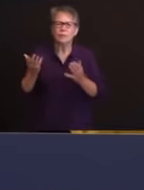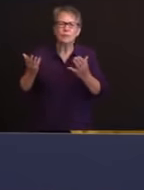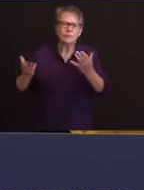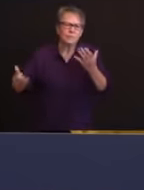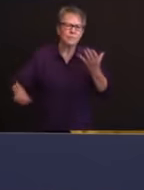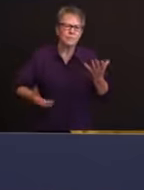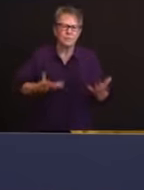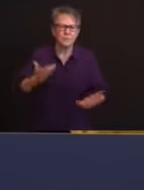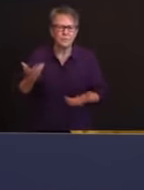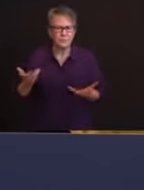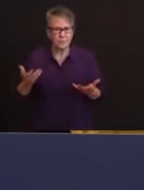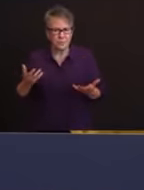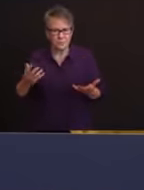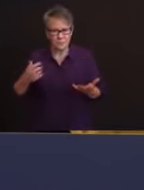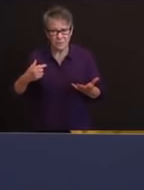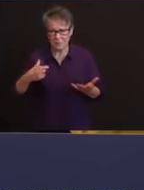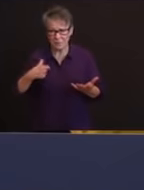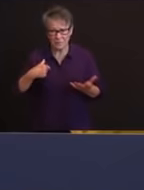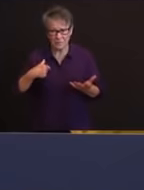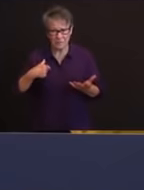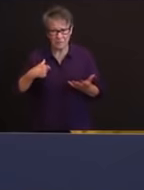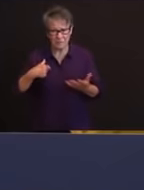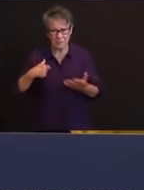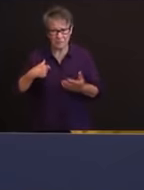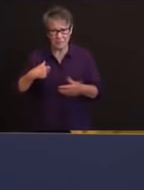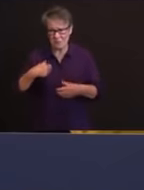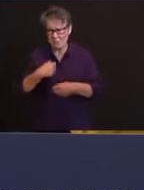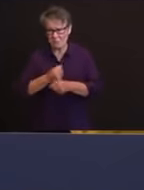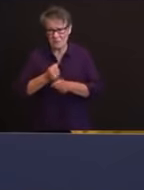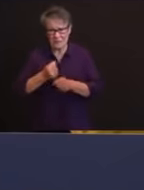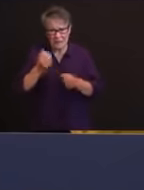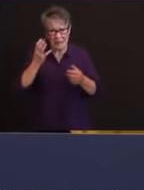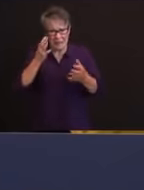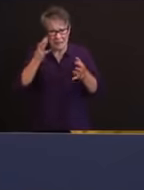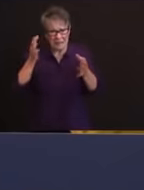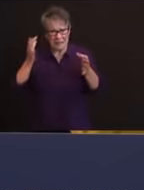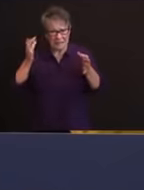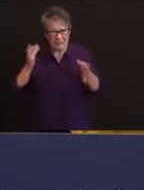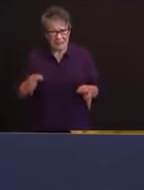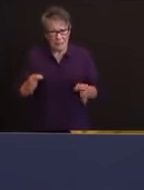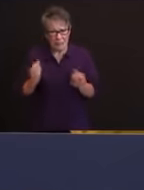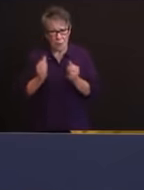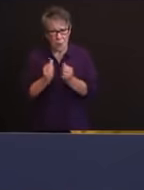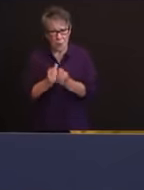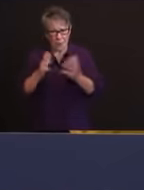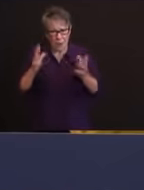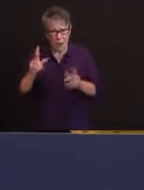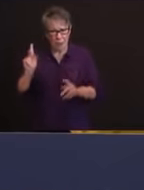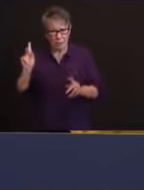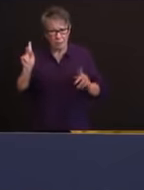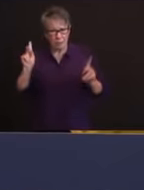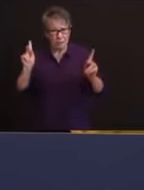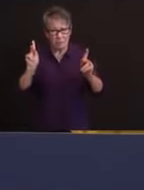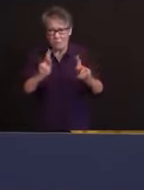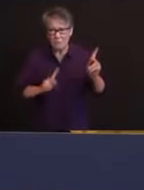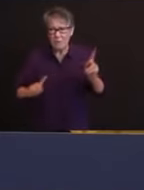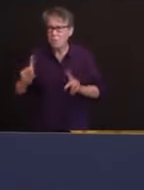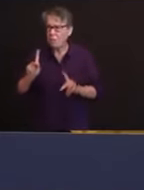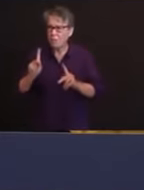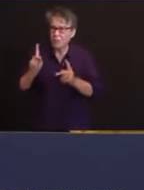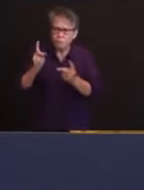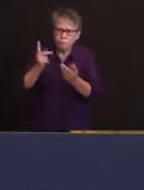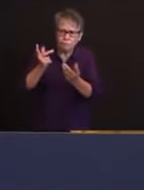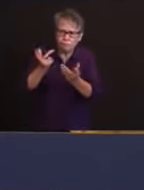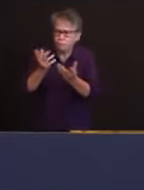we make these decisions in a vacuum is ludicrous. Judy, having said that, 60 Minutes from last night,